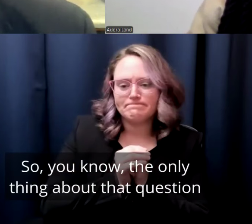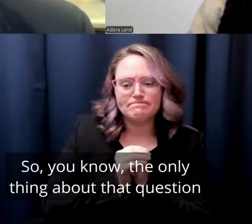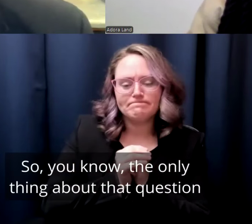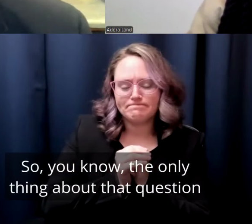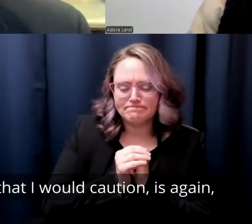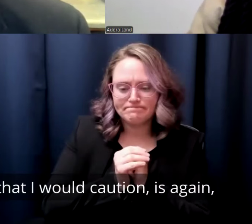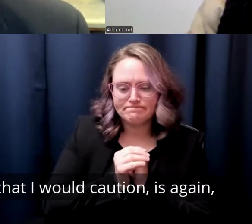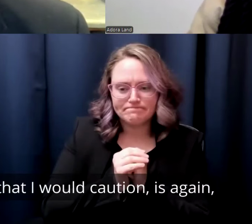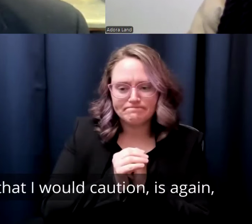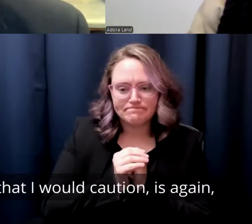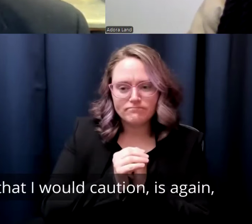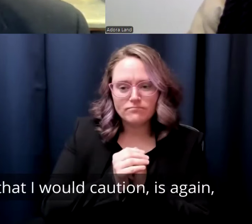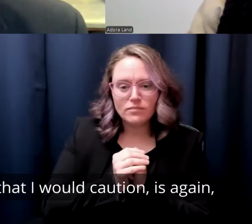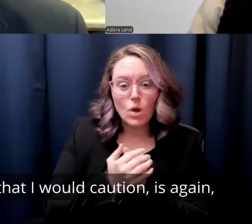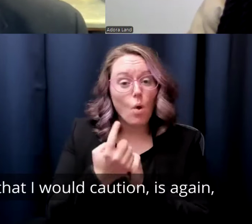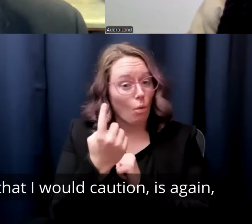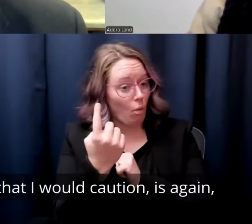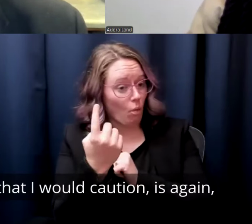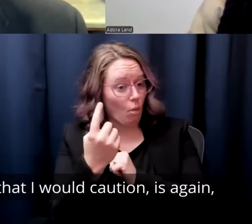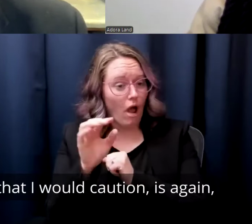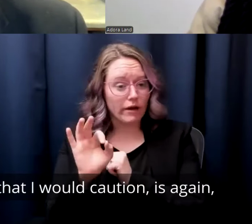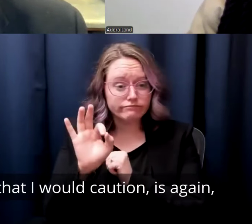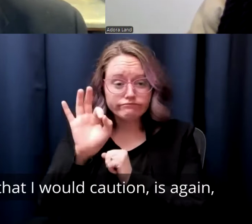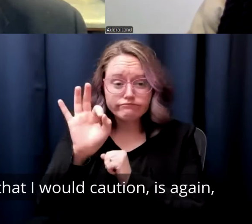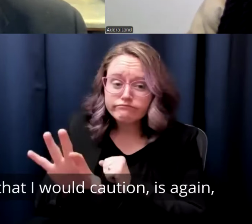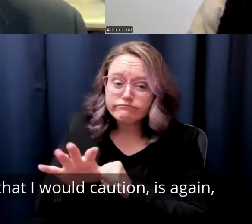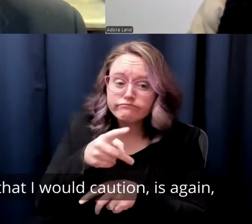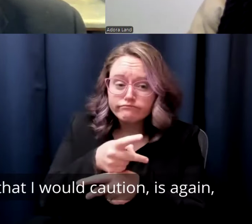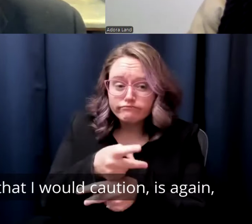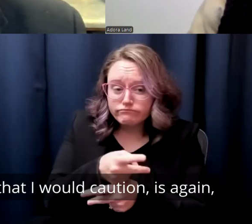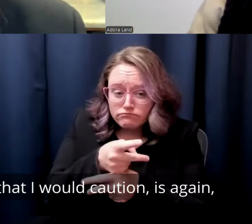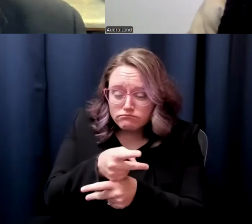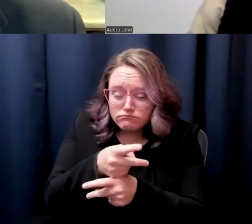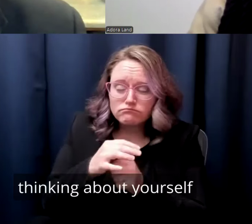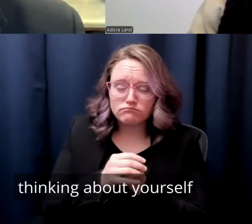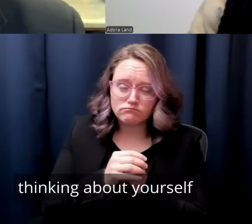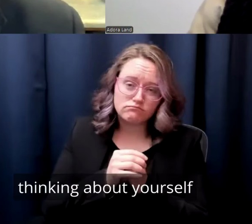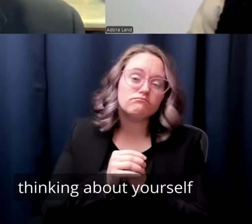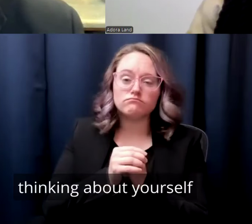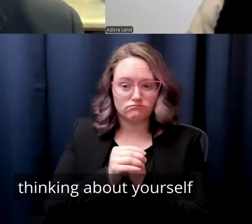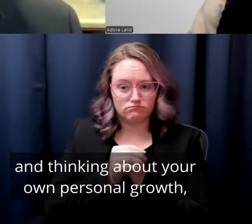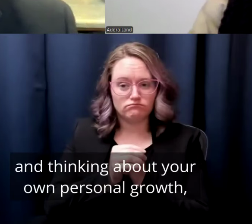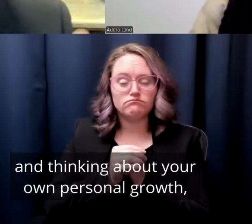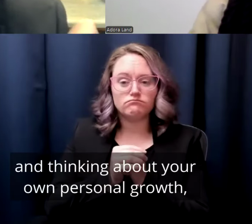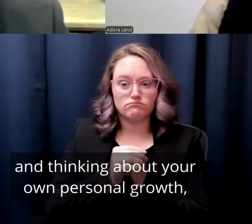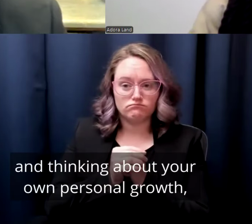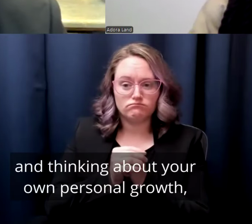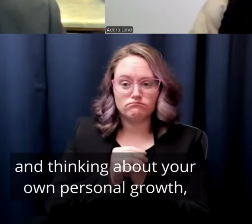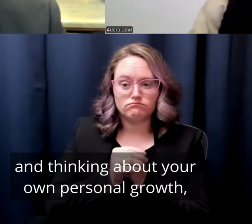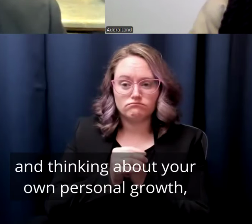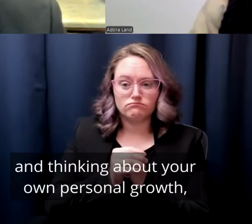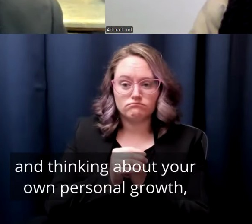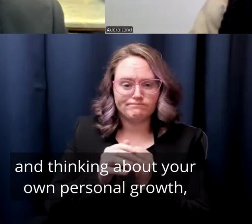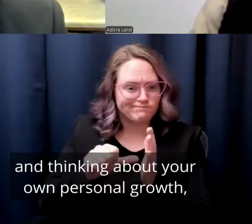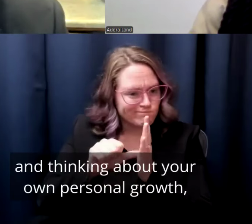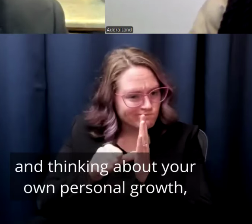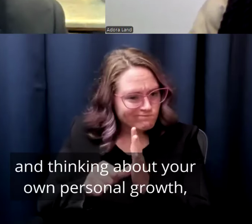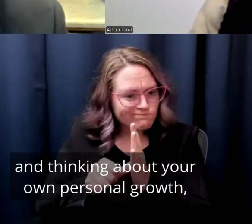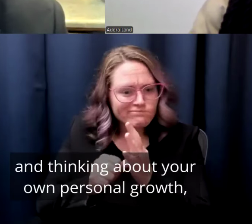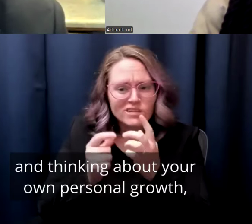about that question that I would caution is again thinking about yourself and thinking about your